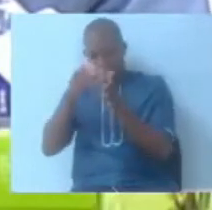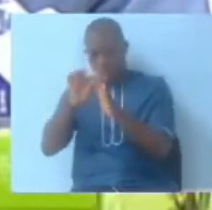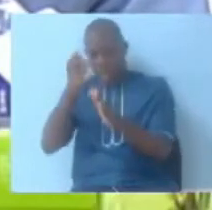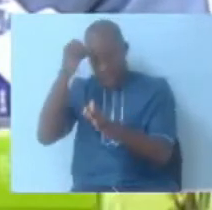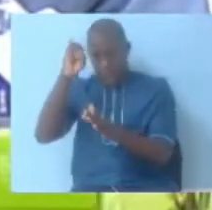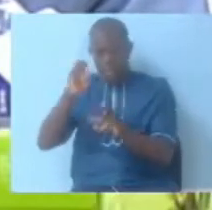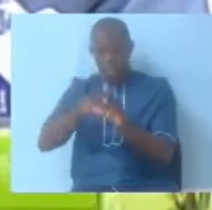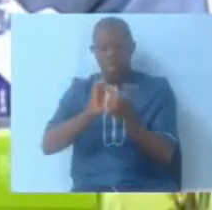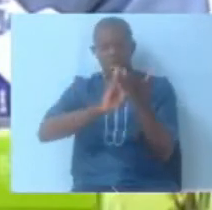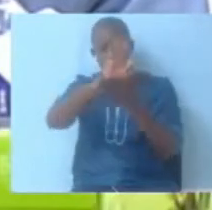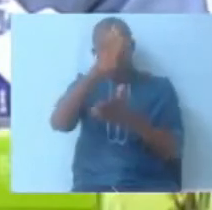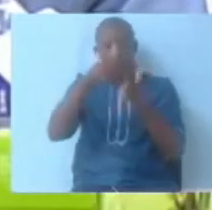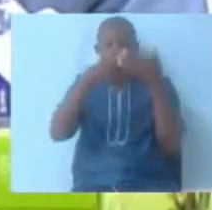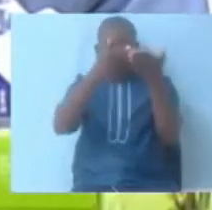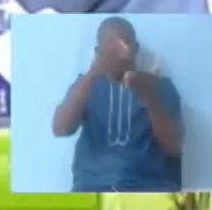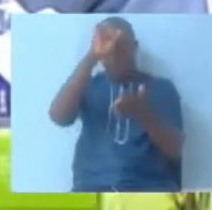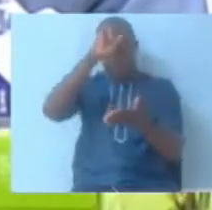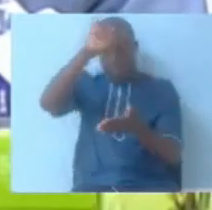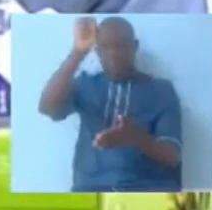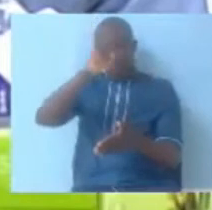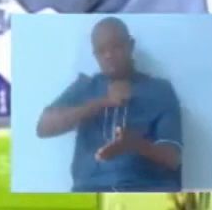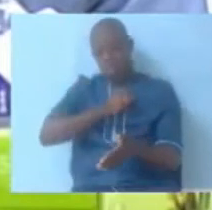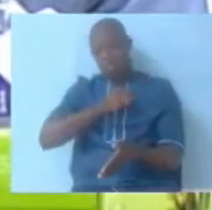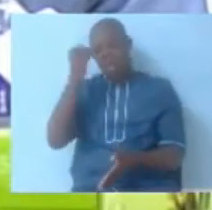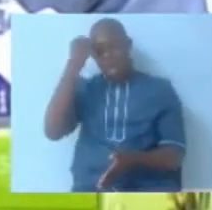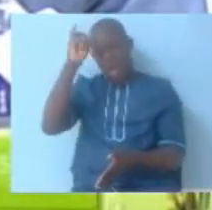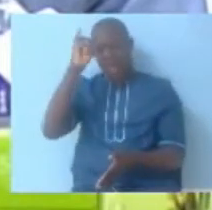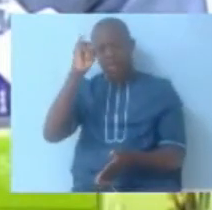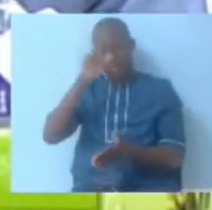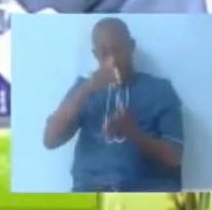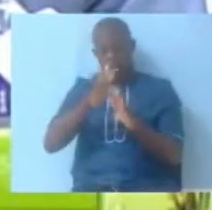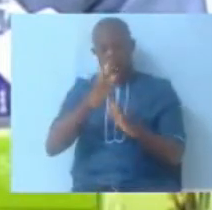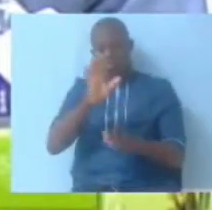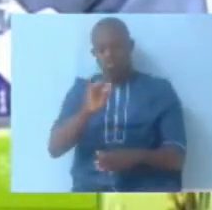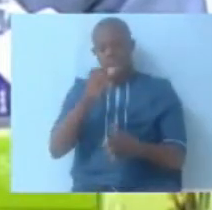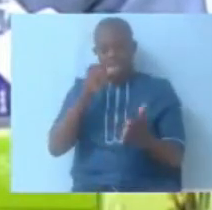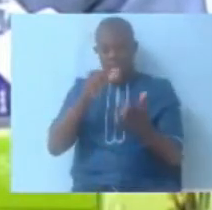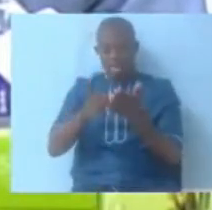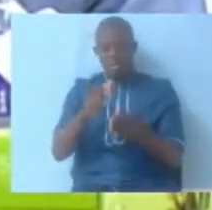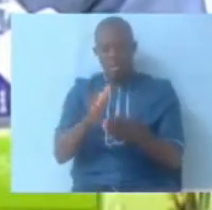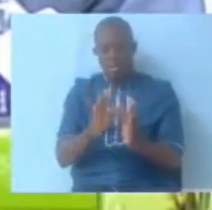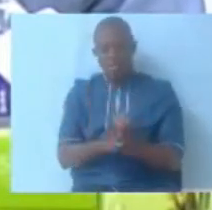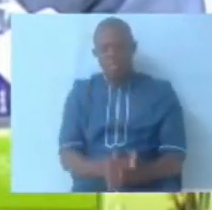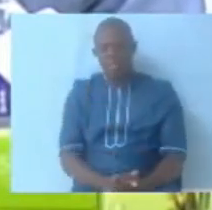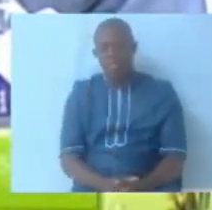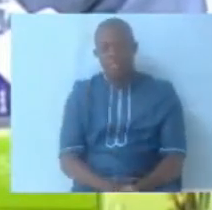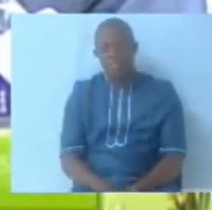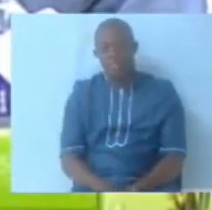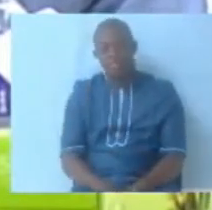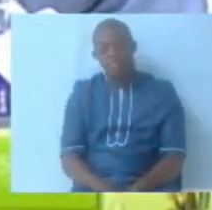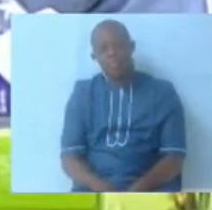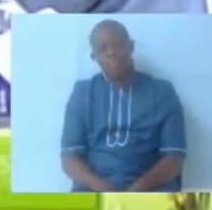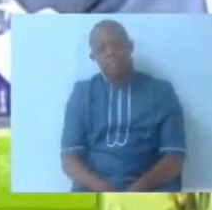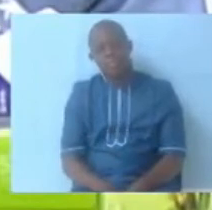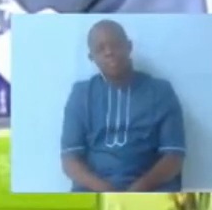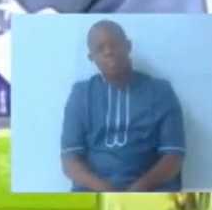hakilo te wolum mutanno la katu kumeri wolum bari nyin kayti fulolu be ngamem fulo safe nata fulanja o mem fanan safe wolube labanta atele